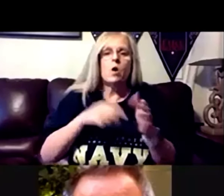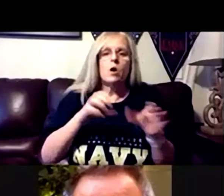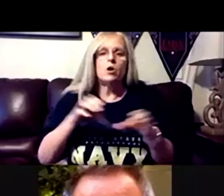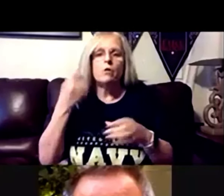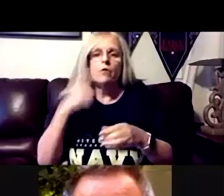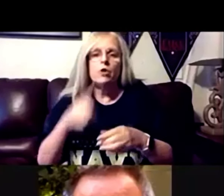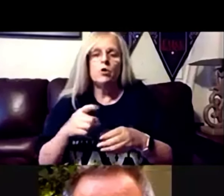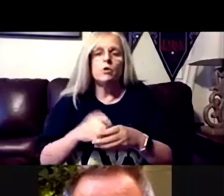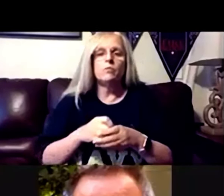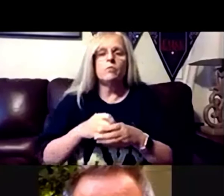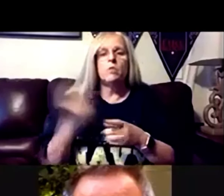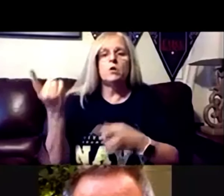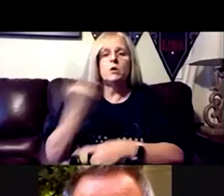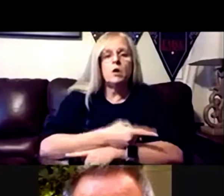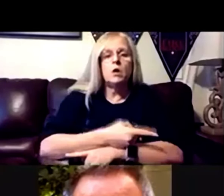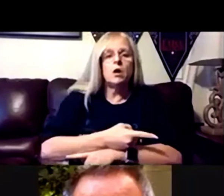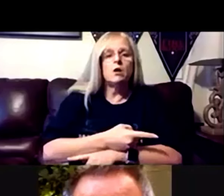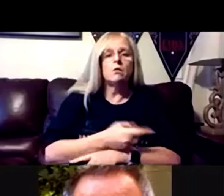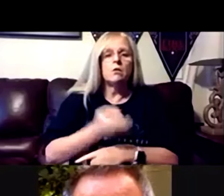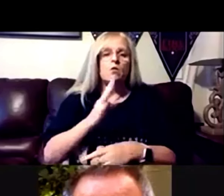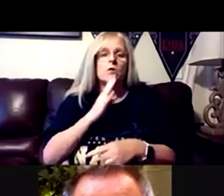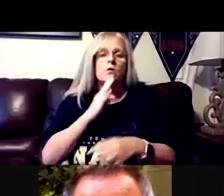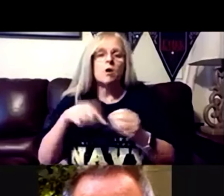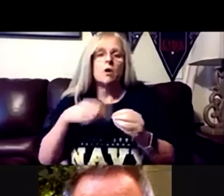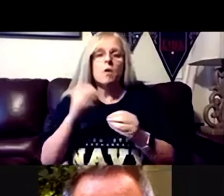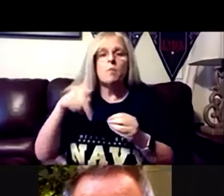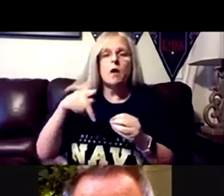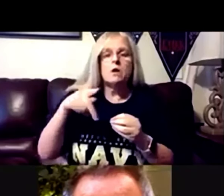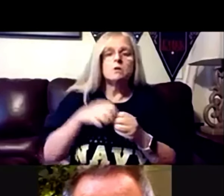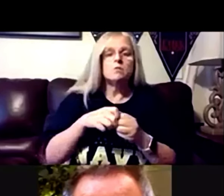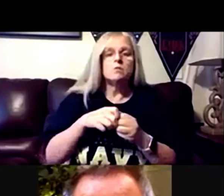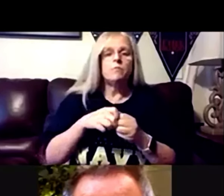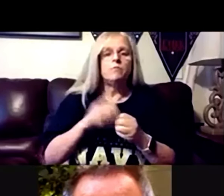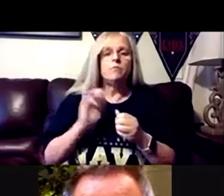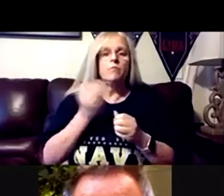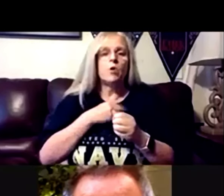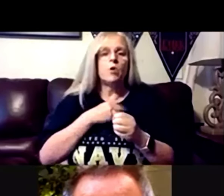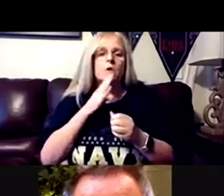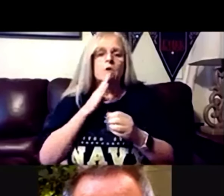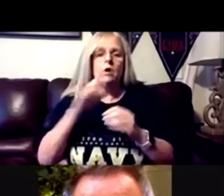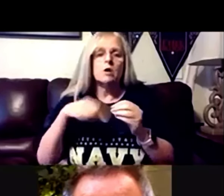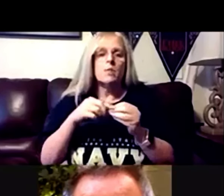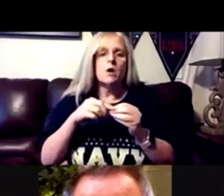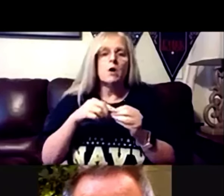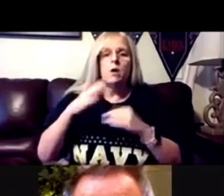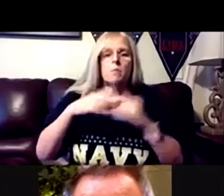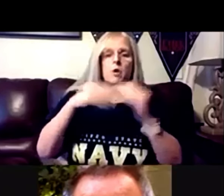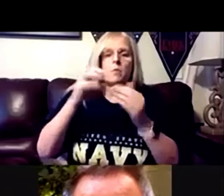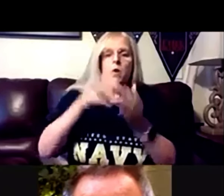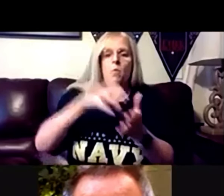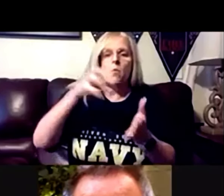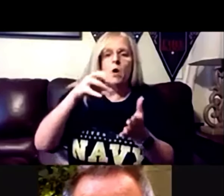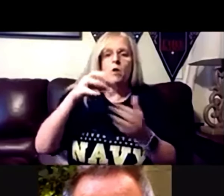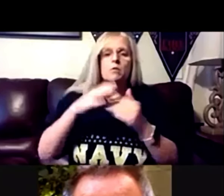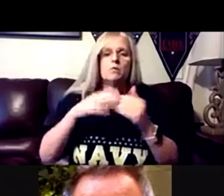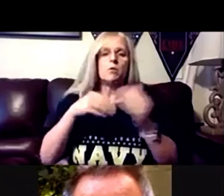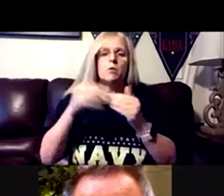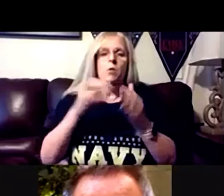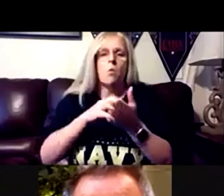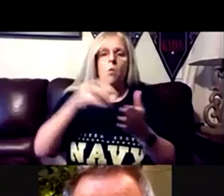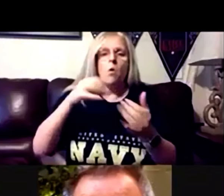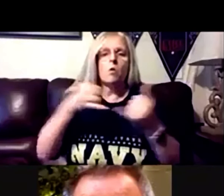today, I mean, if we're talking about ONPASSIVE, we're going to be talking about building wealth and building wealth